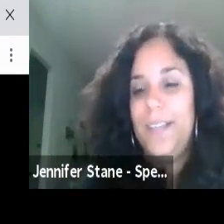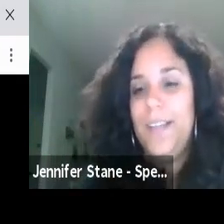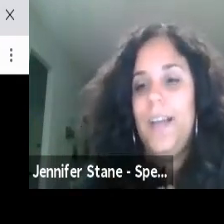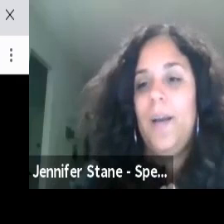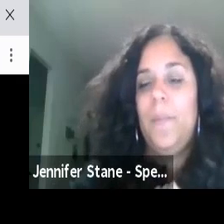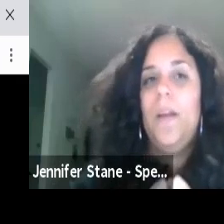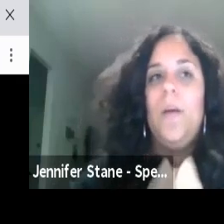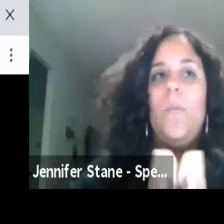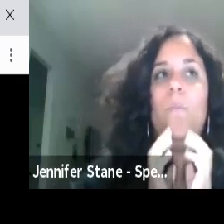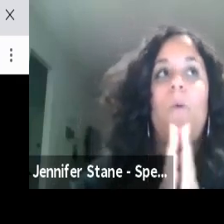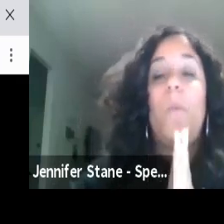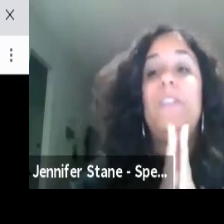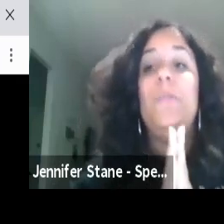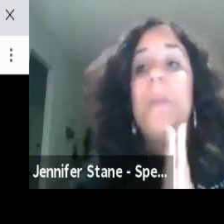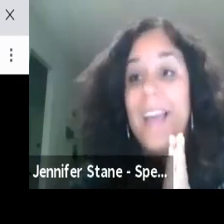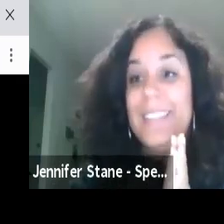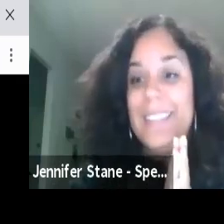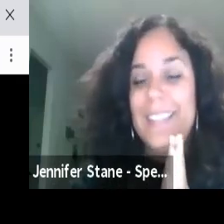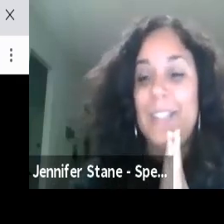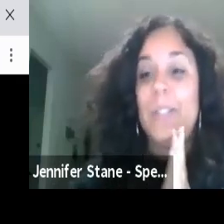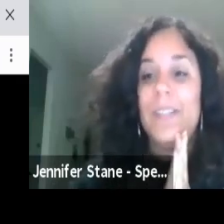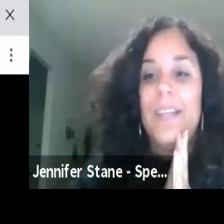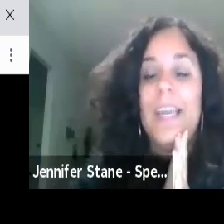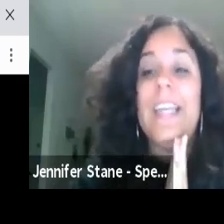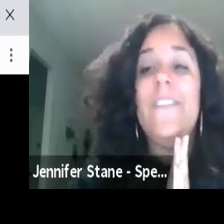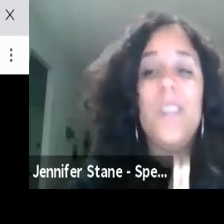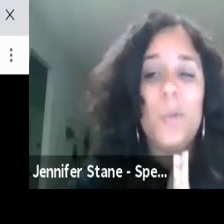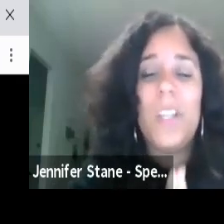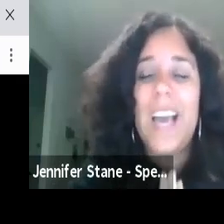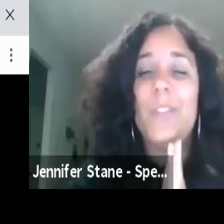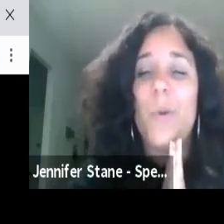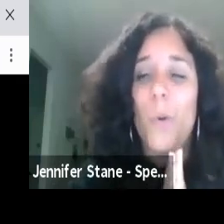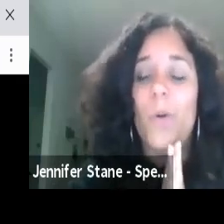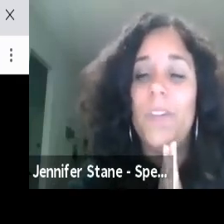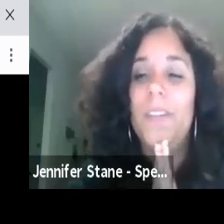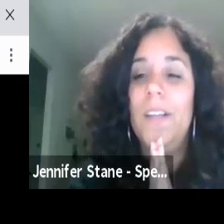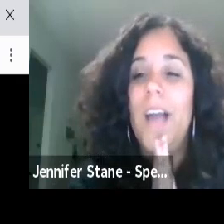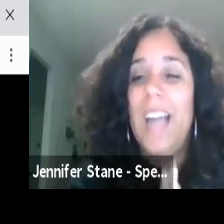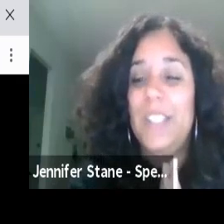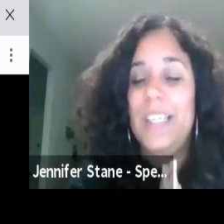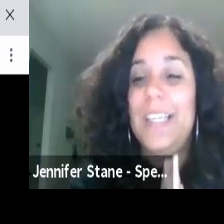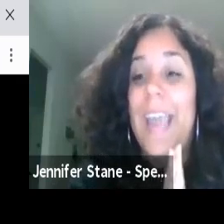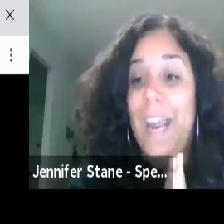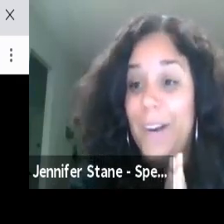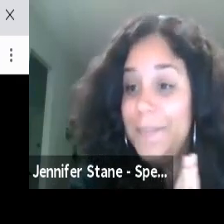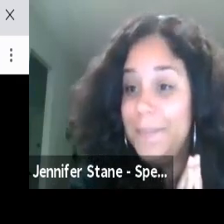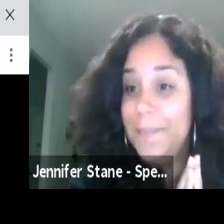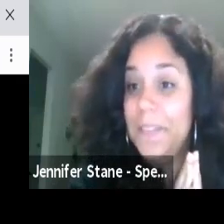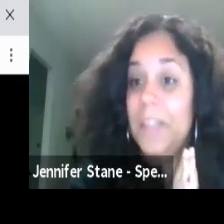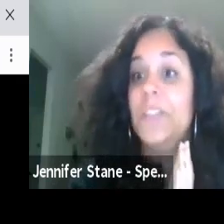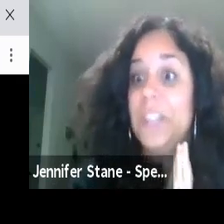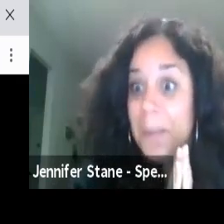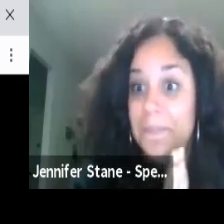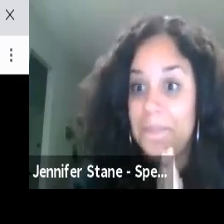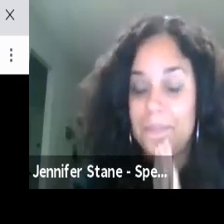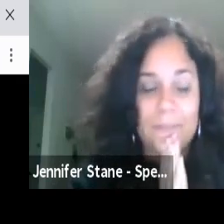person. What we do best is individualized oral hygiene care.